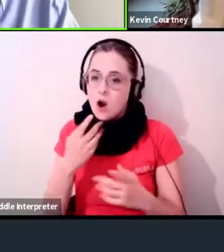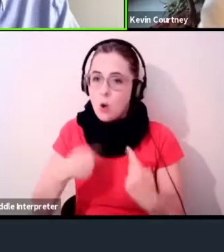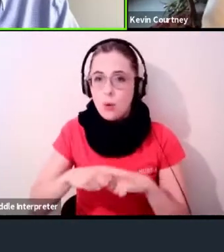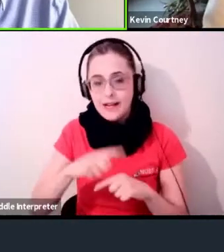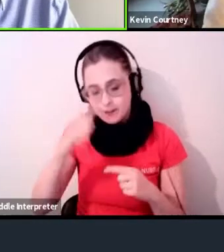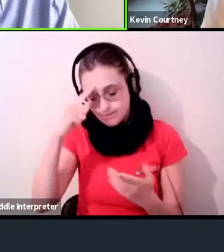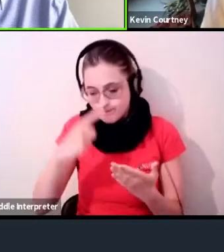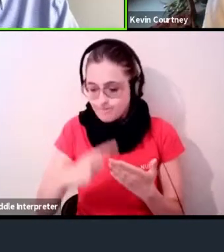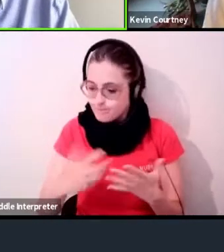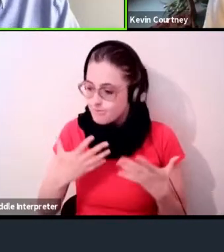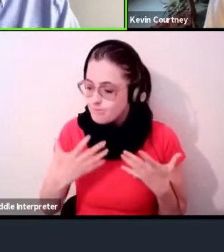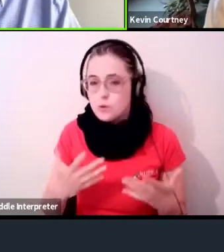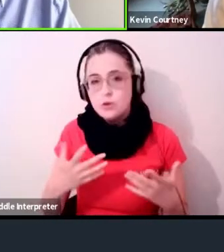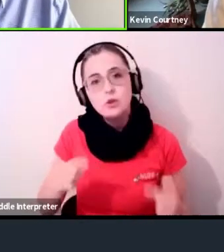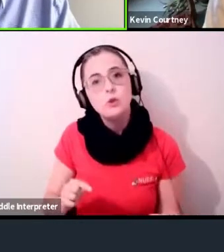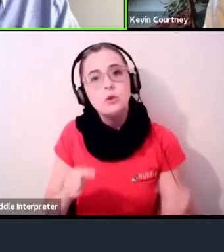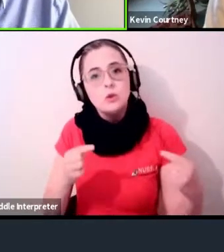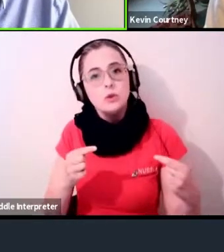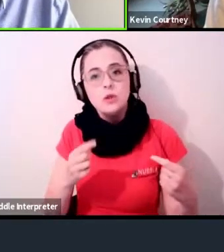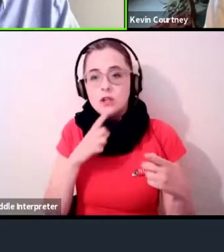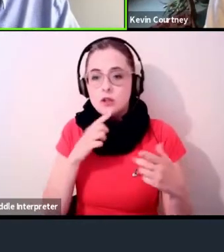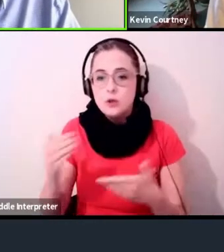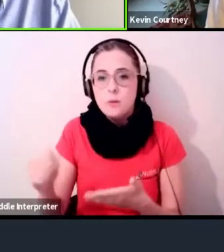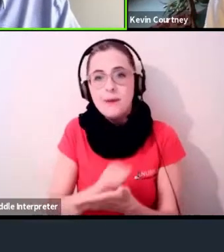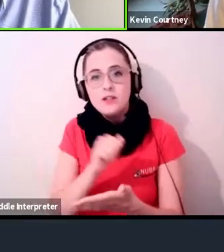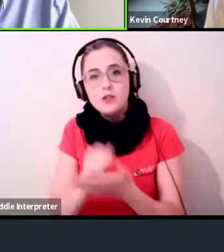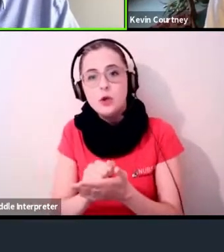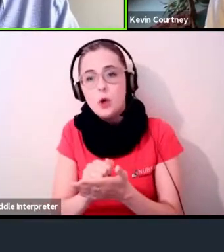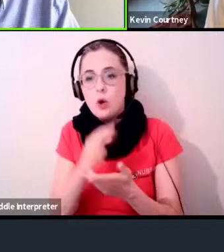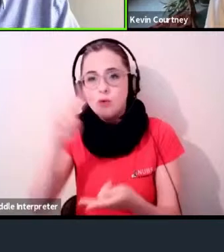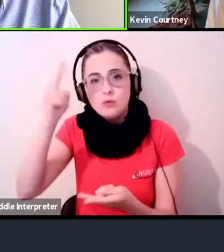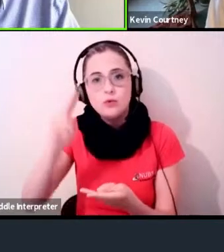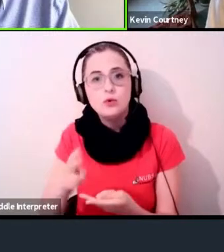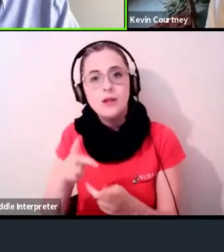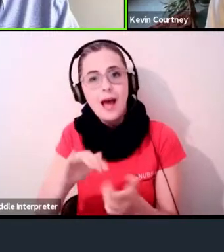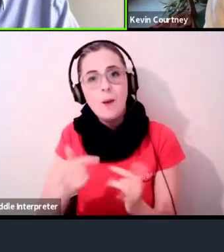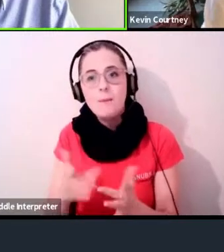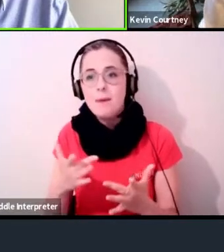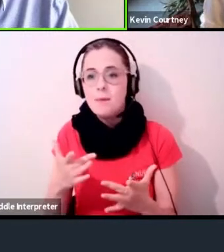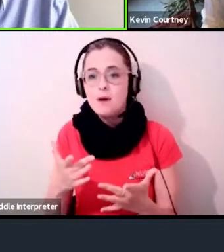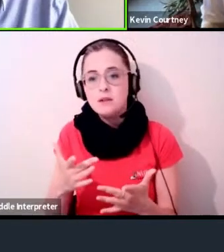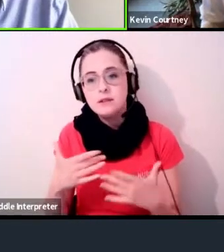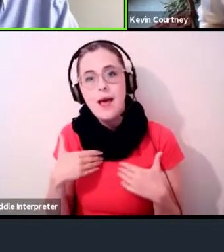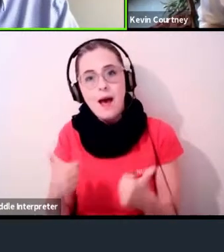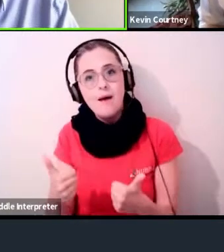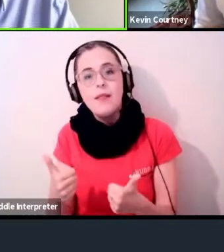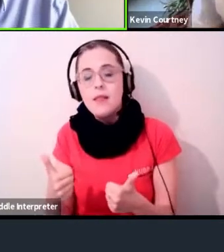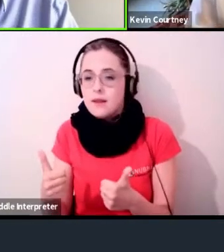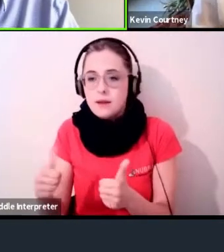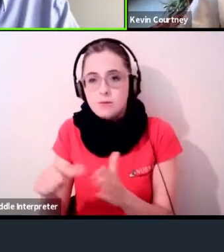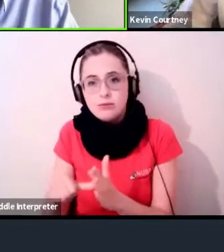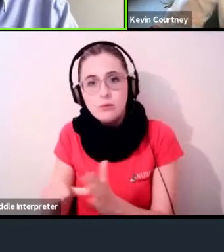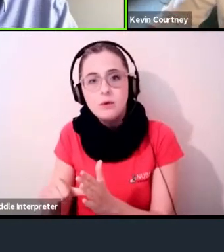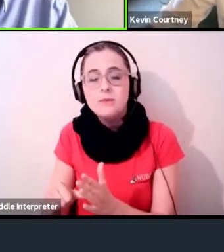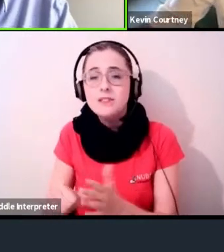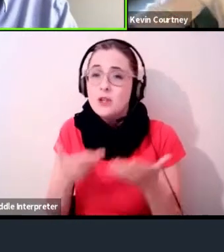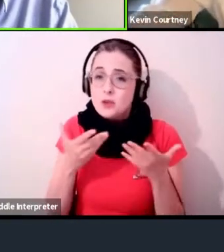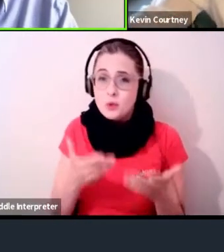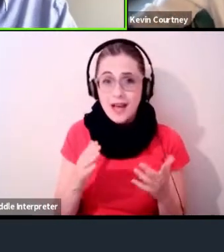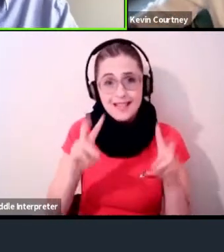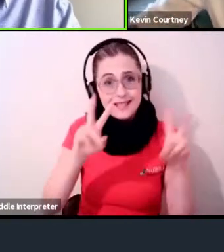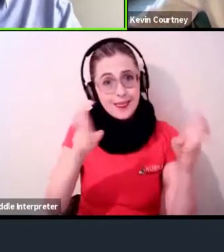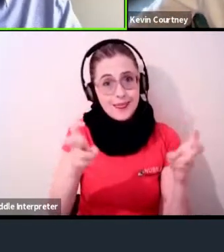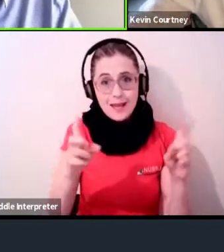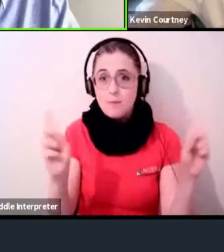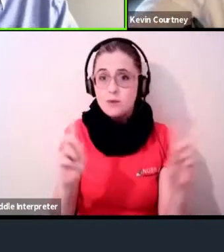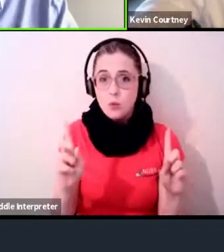result of work. The theme for the day is a fundamental right to safe and healthy work. And colleagues,